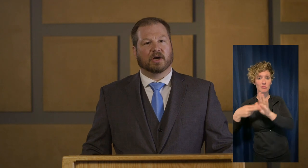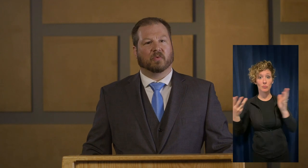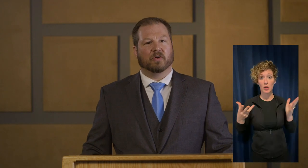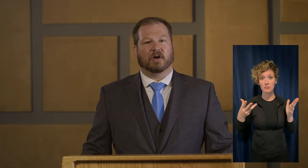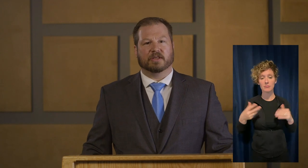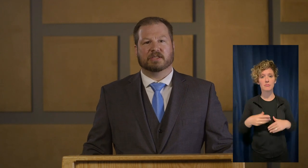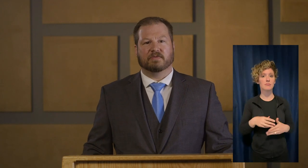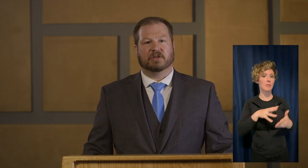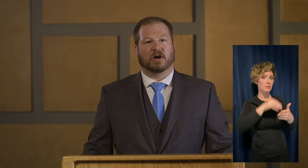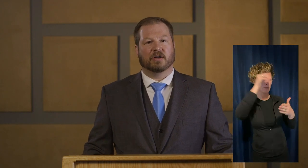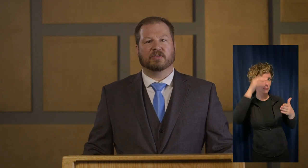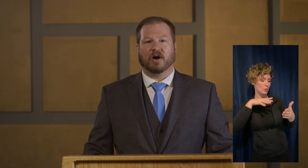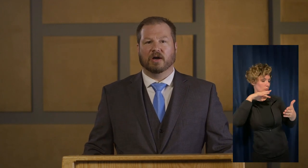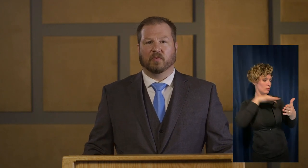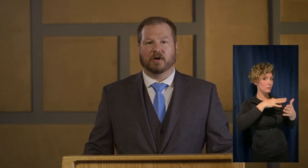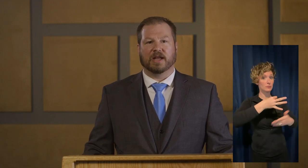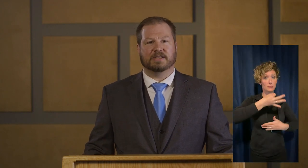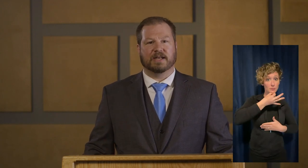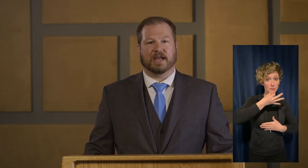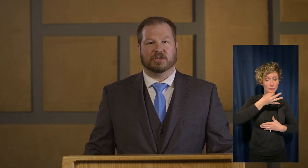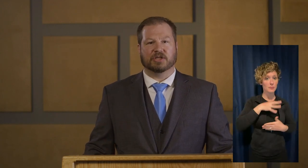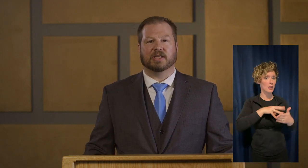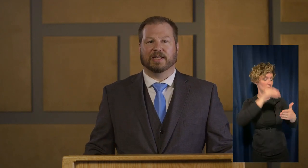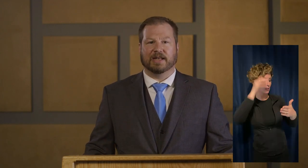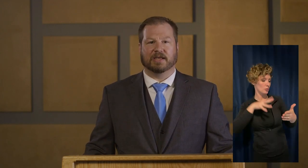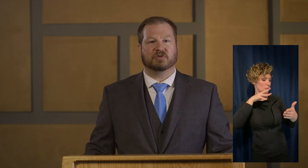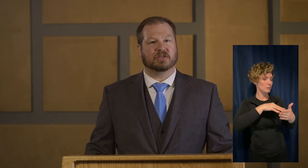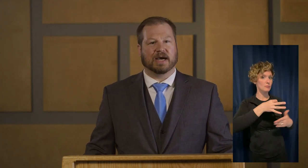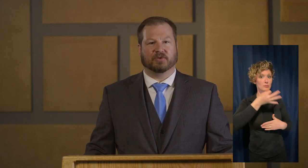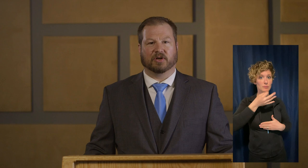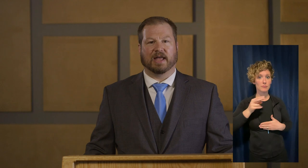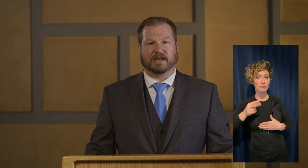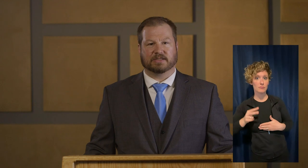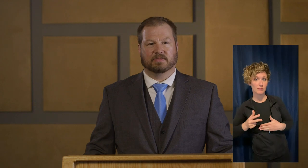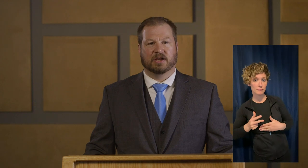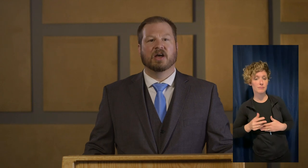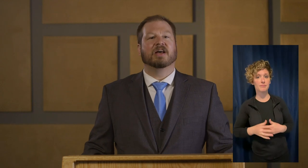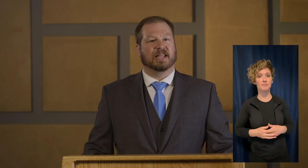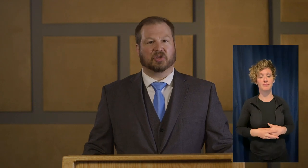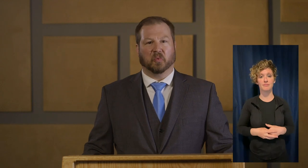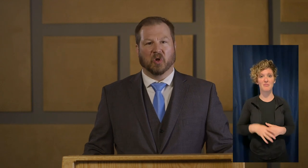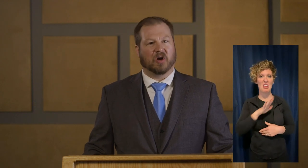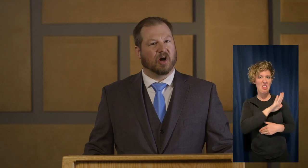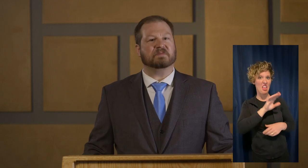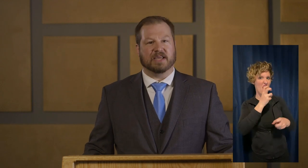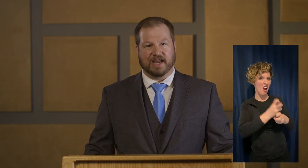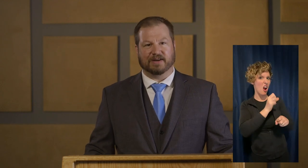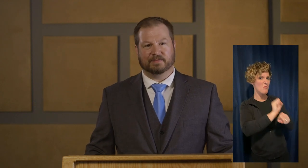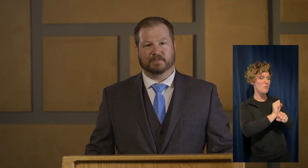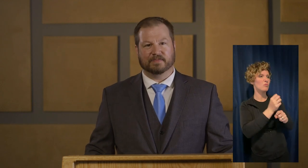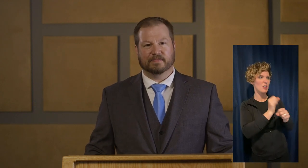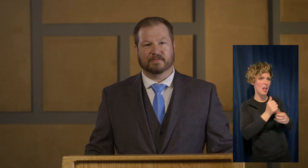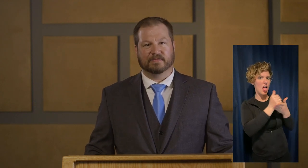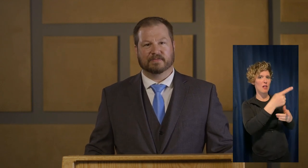will lead our roll call this evening to honor the hard work and dedication that led them to the top of their class. Let the roll call